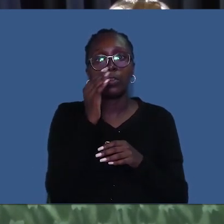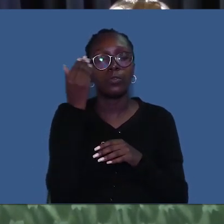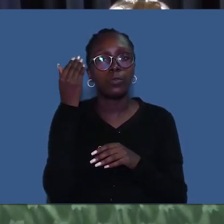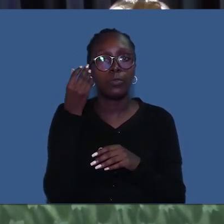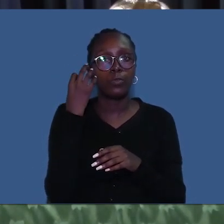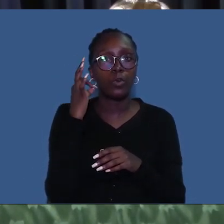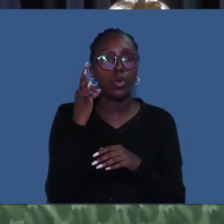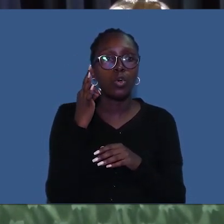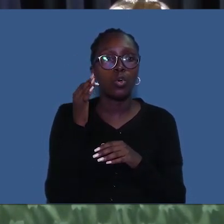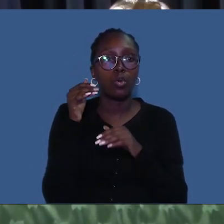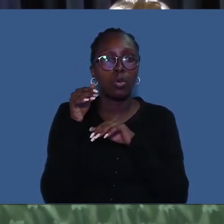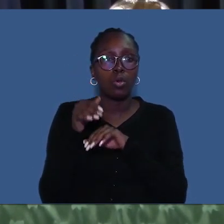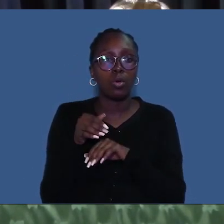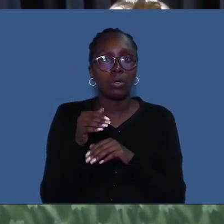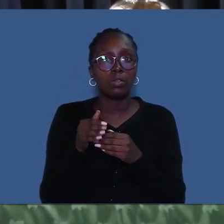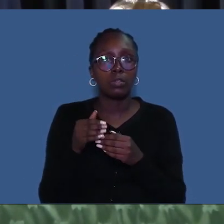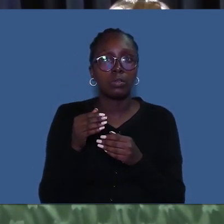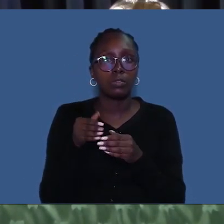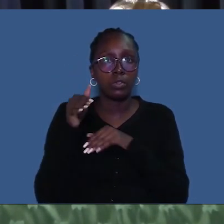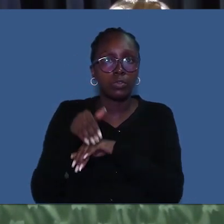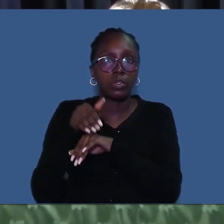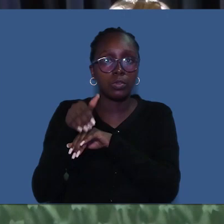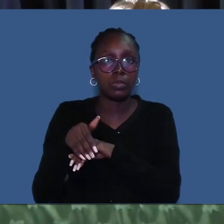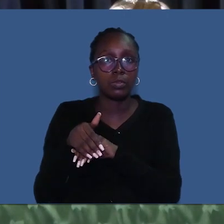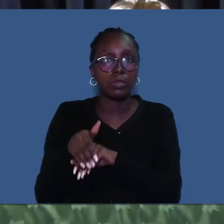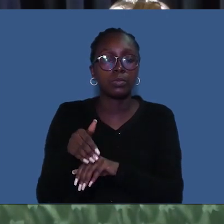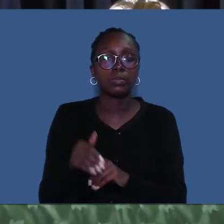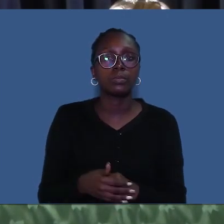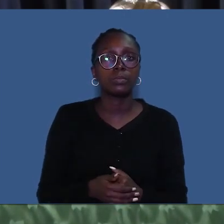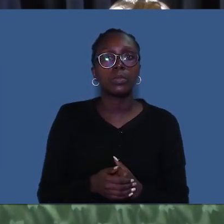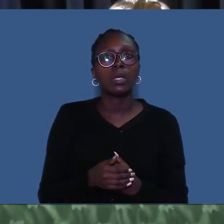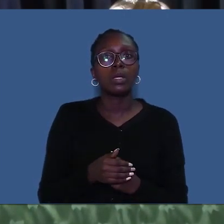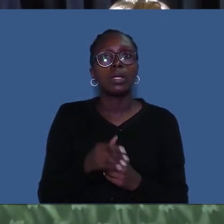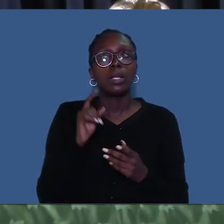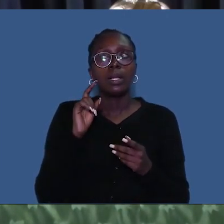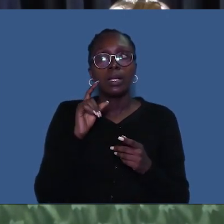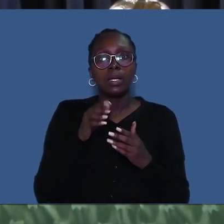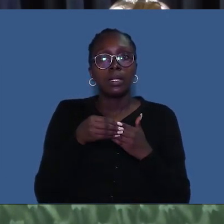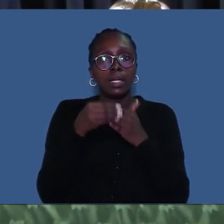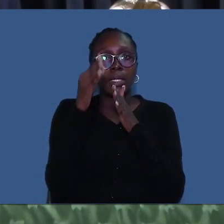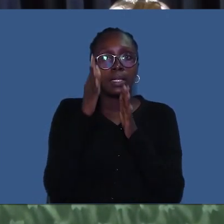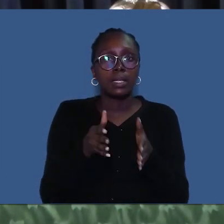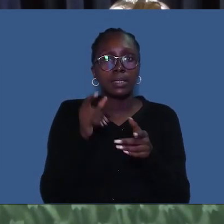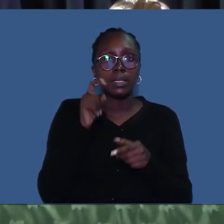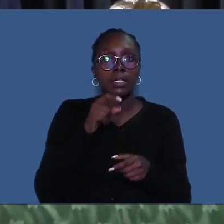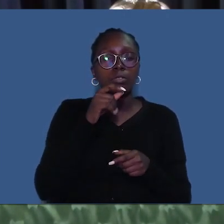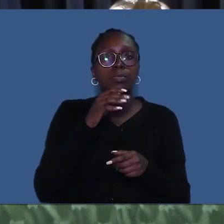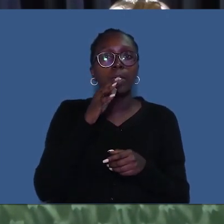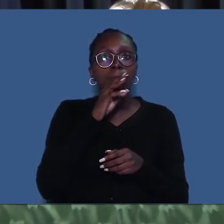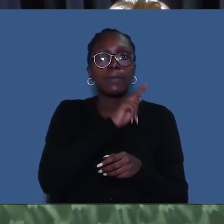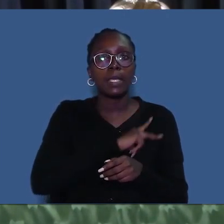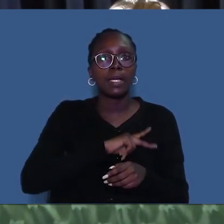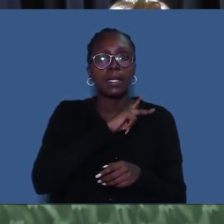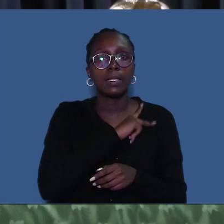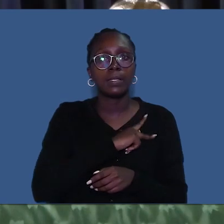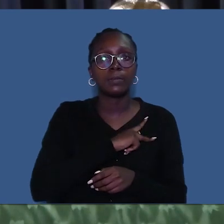guidance before undertaking any venture. Let's also look out for kindness. David had a forgiving heart towards some of